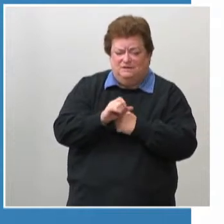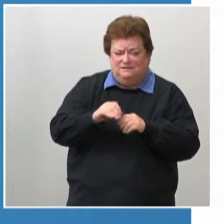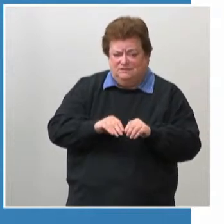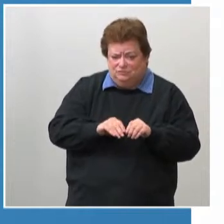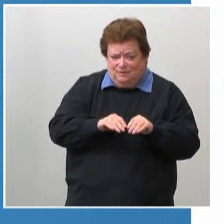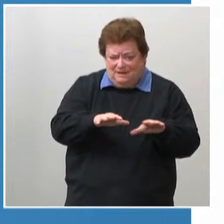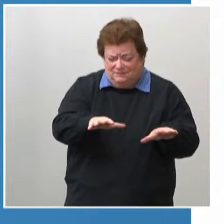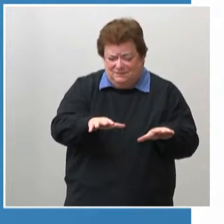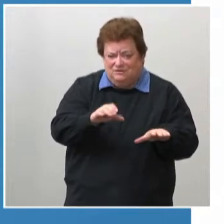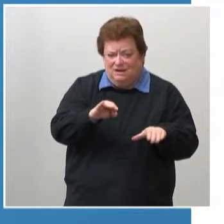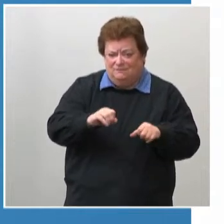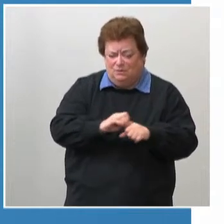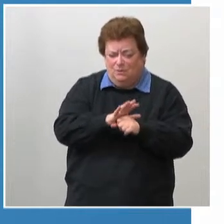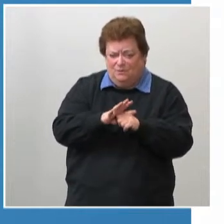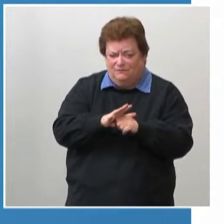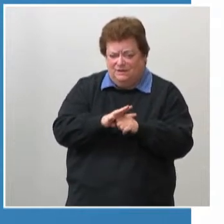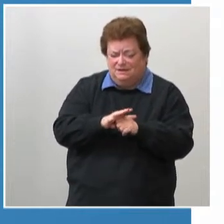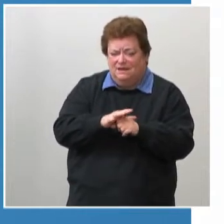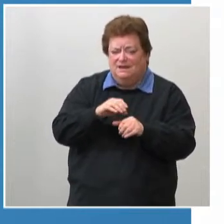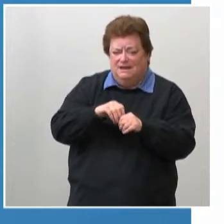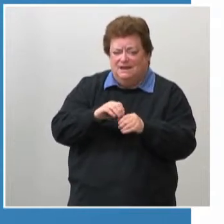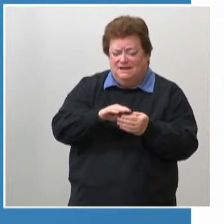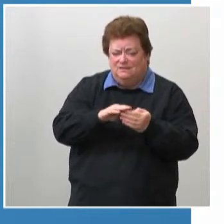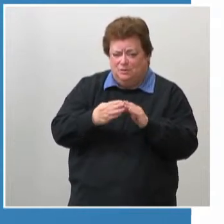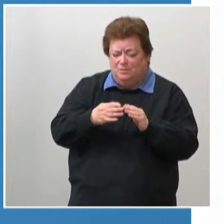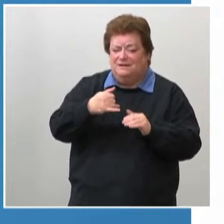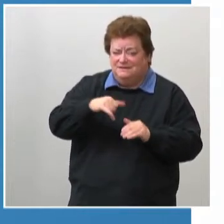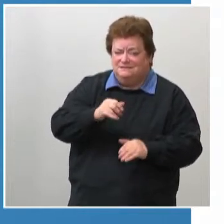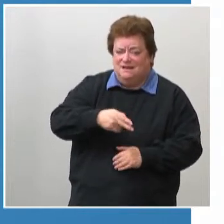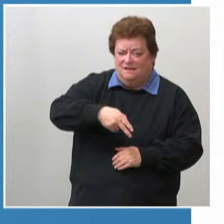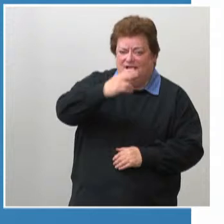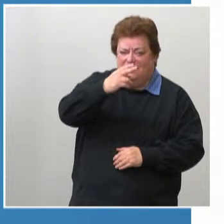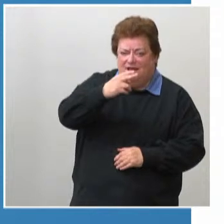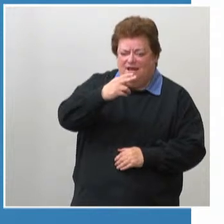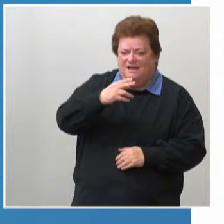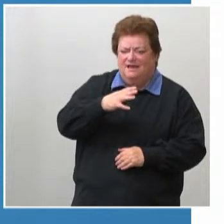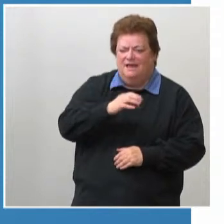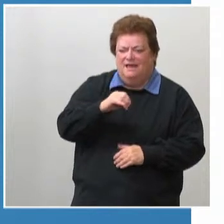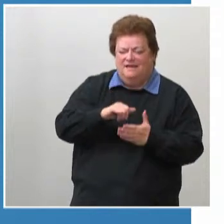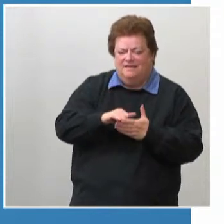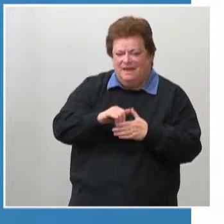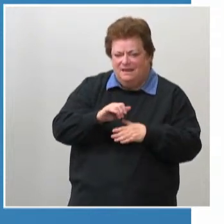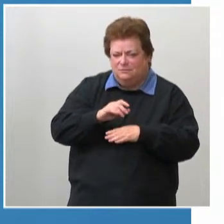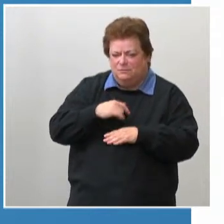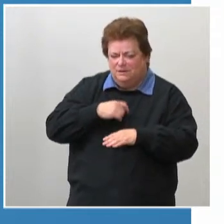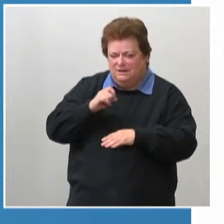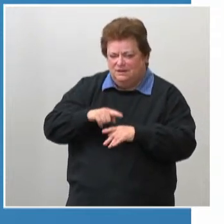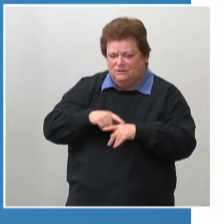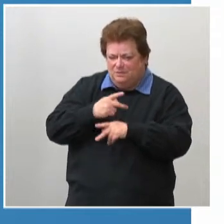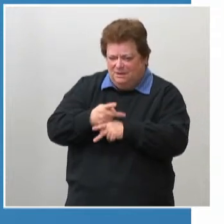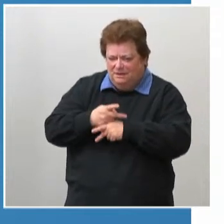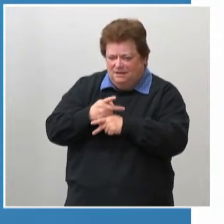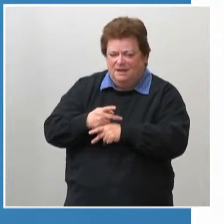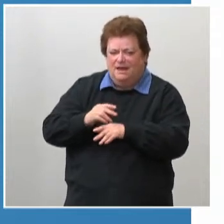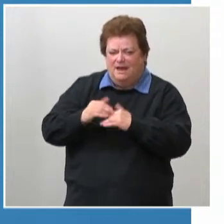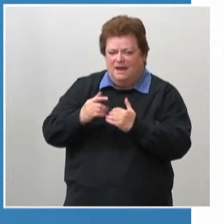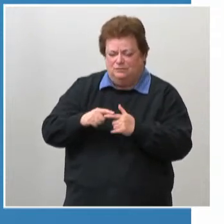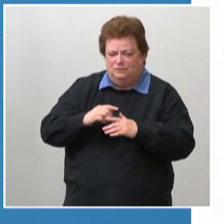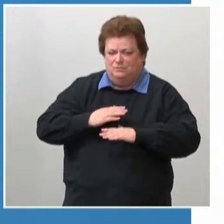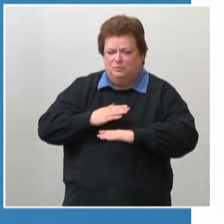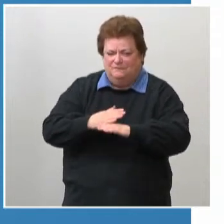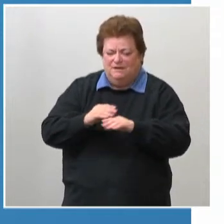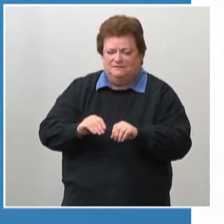of COVID-19 in our community remains high, and that precautions are still necessary to prevent the spread